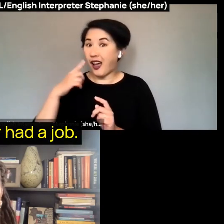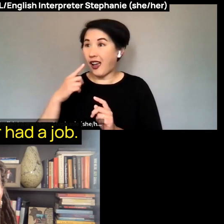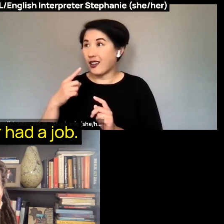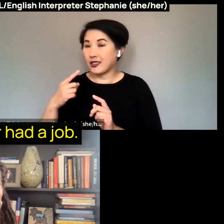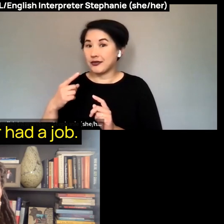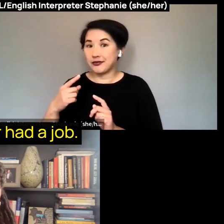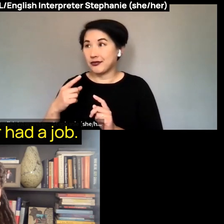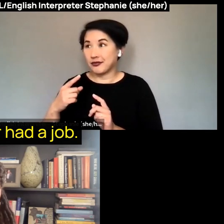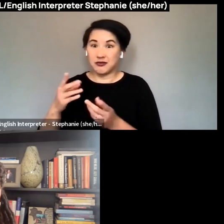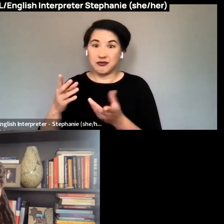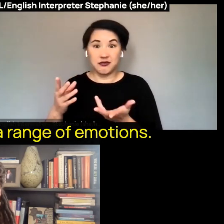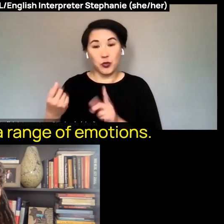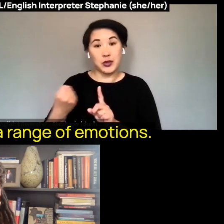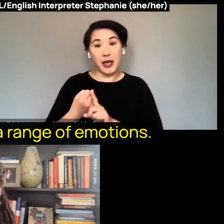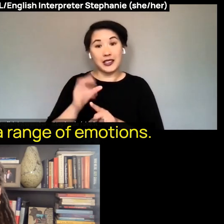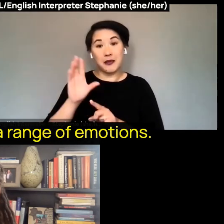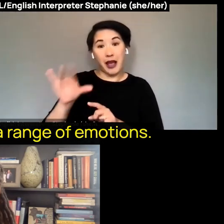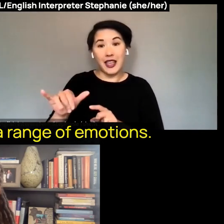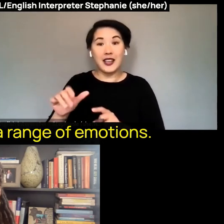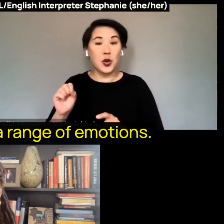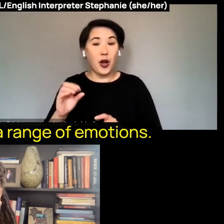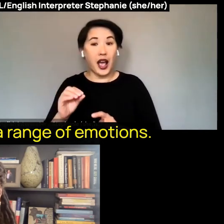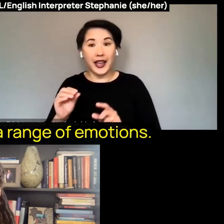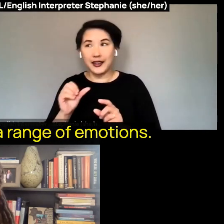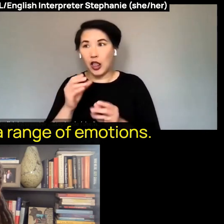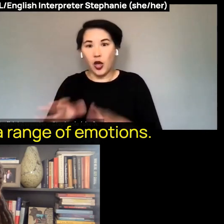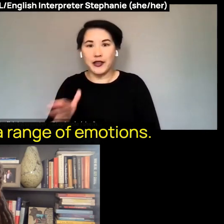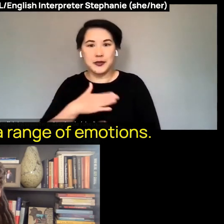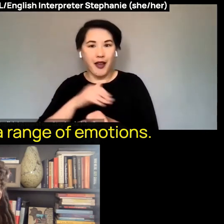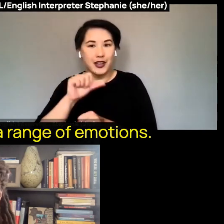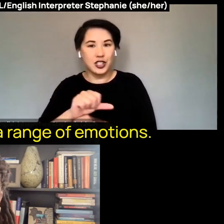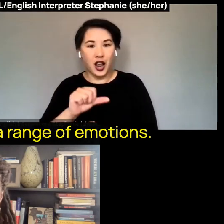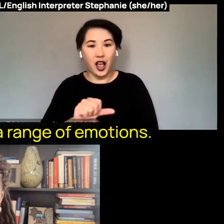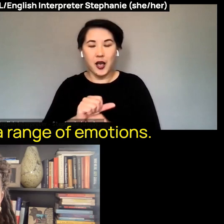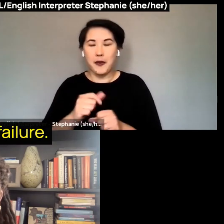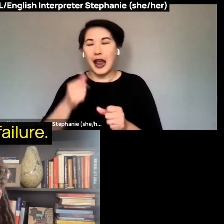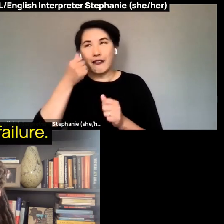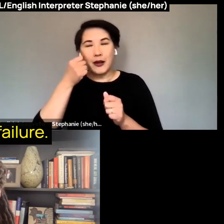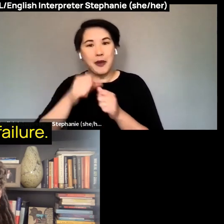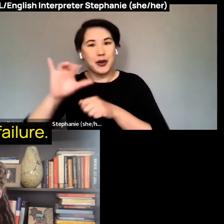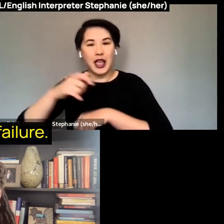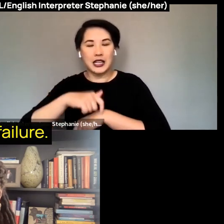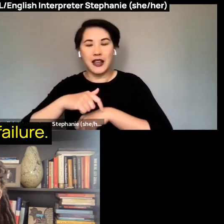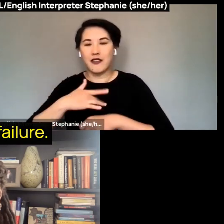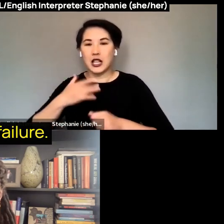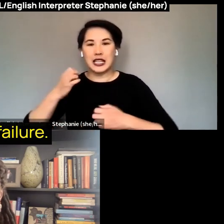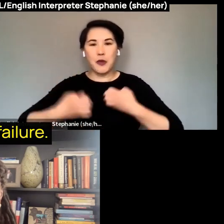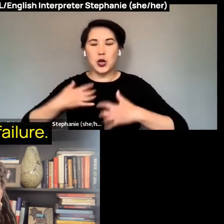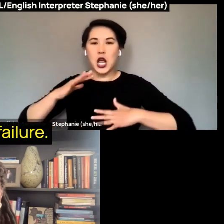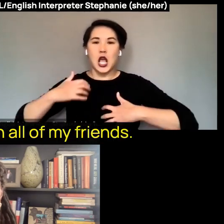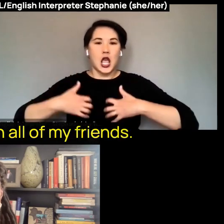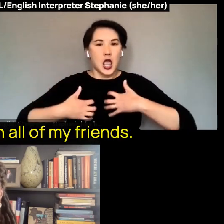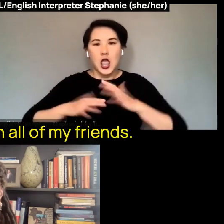no longer had a job. And I remember feeling a range of emotions. I felt like a